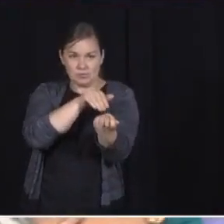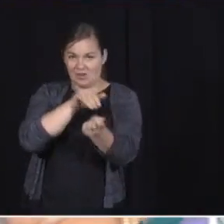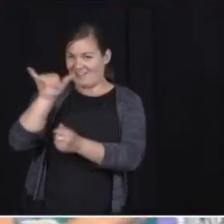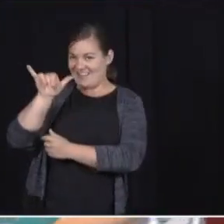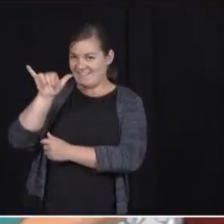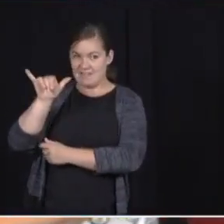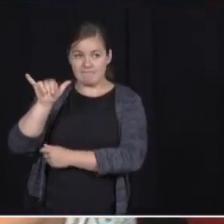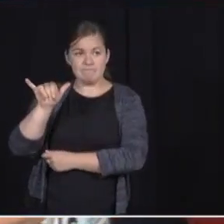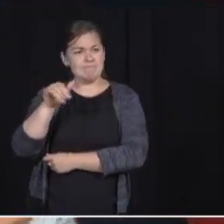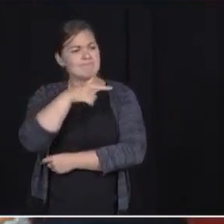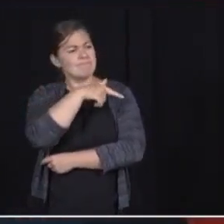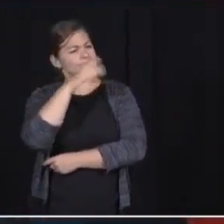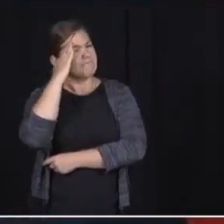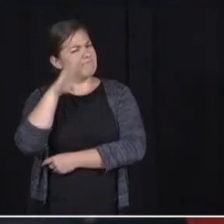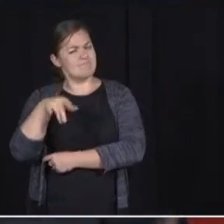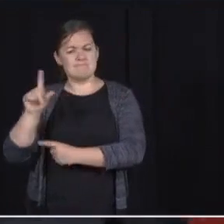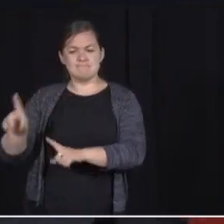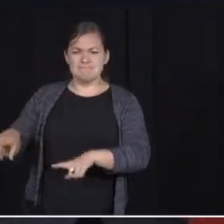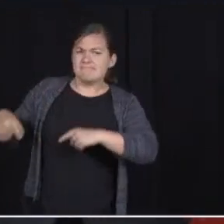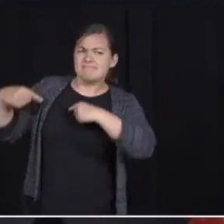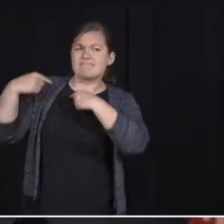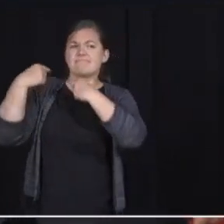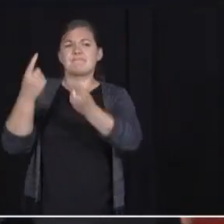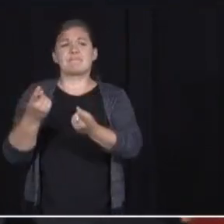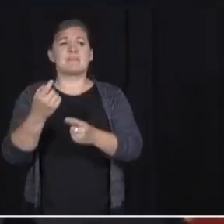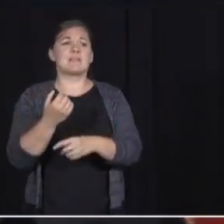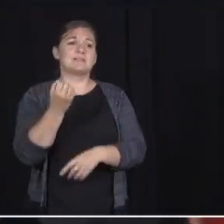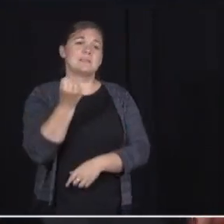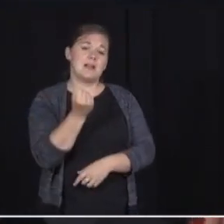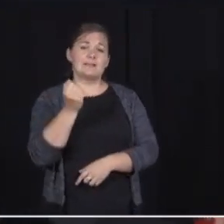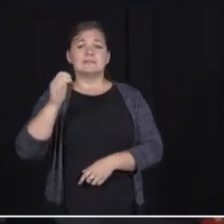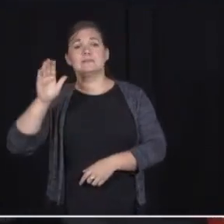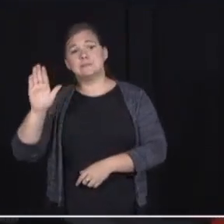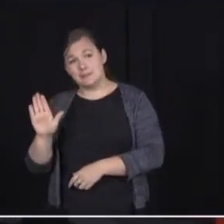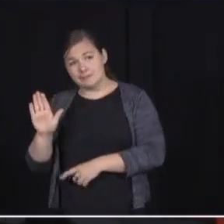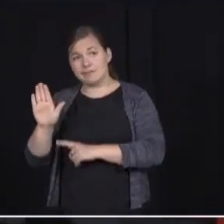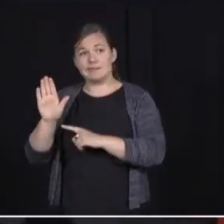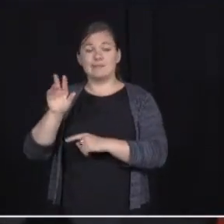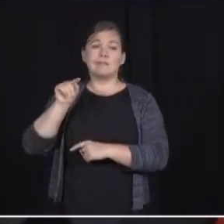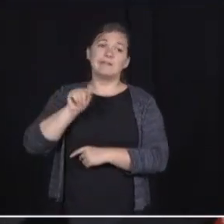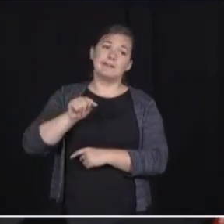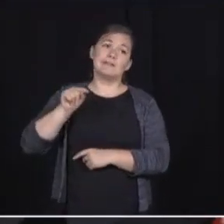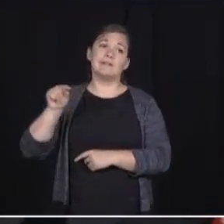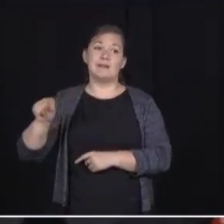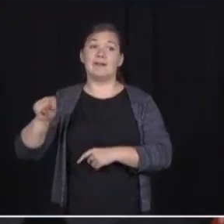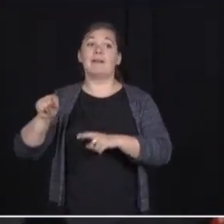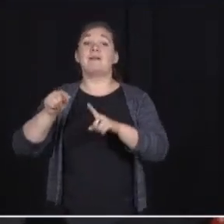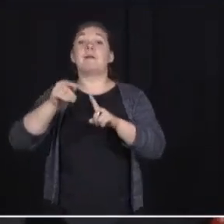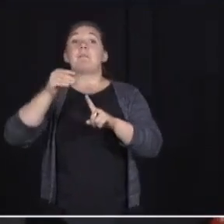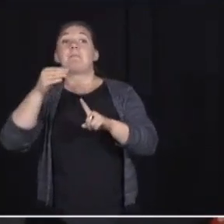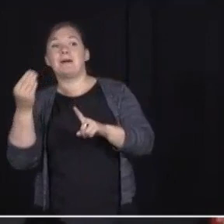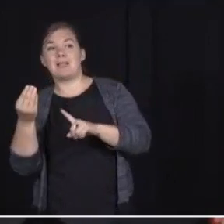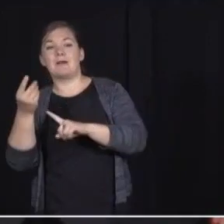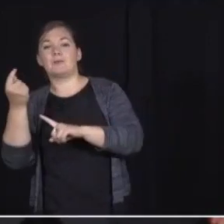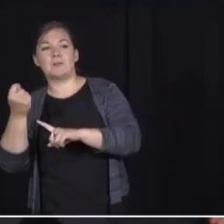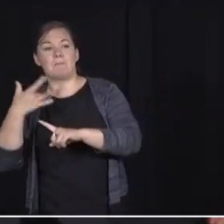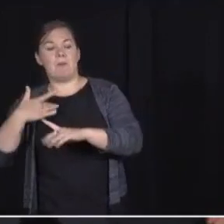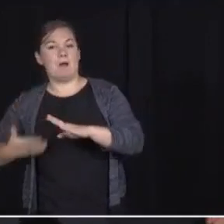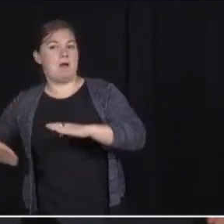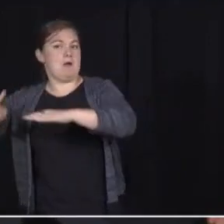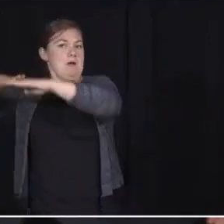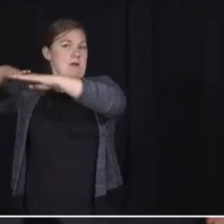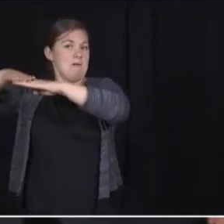traditionally we have seen after the weekends, and there's a long weekend this weekend, sometimes an increase in COVID-19